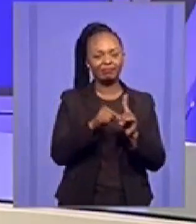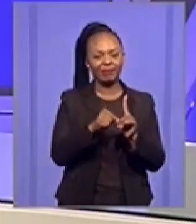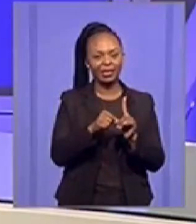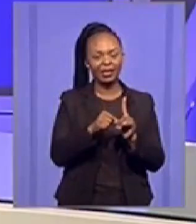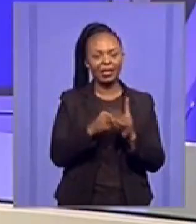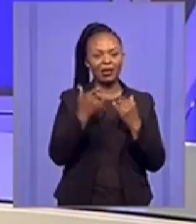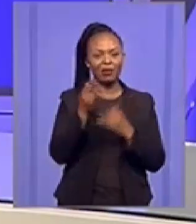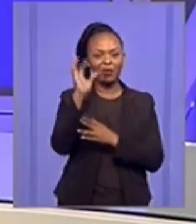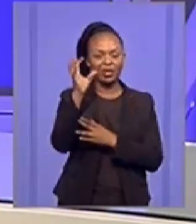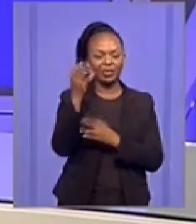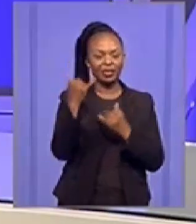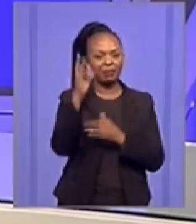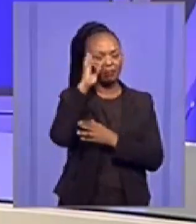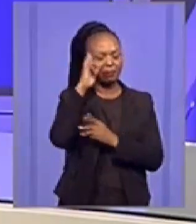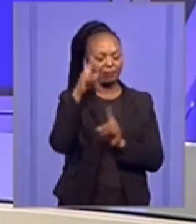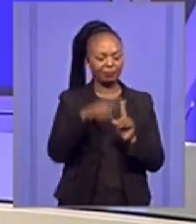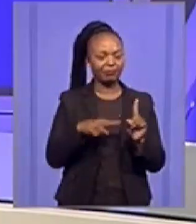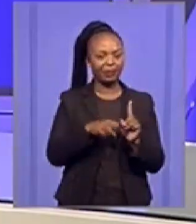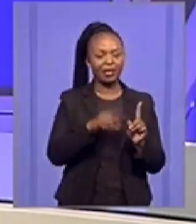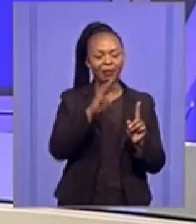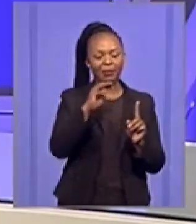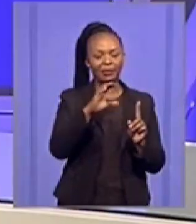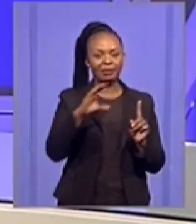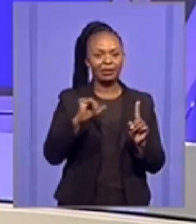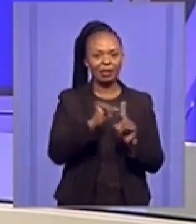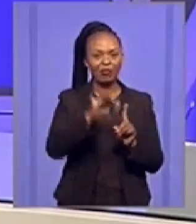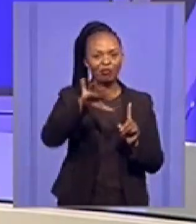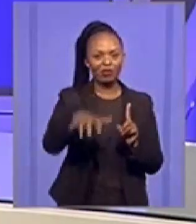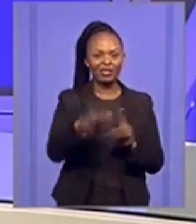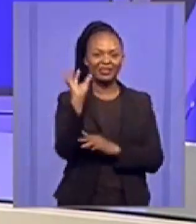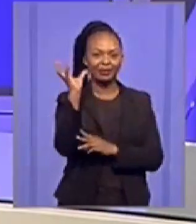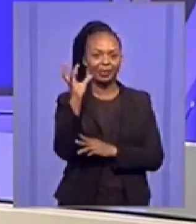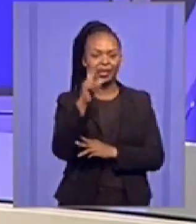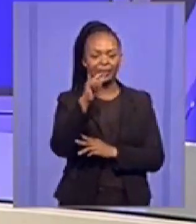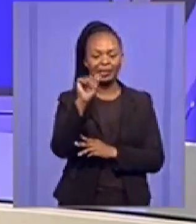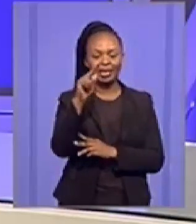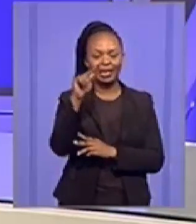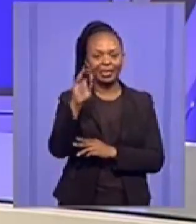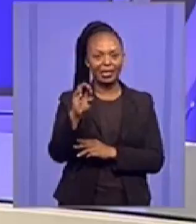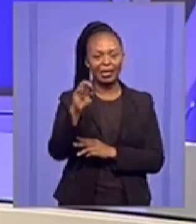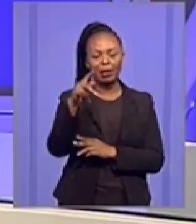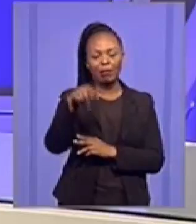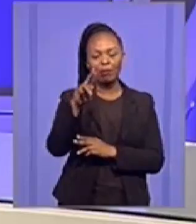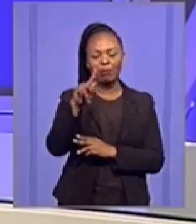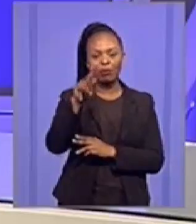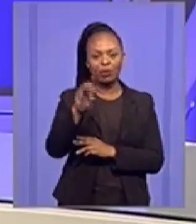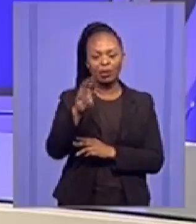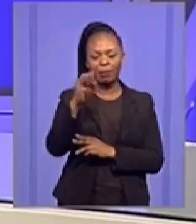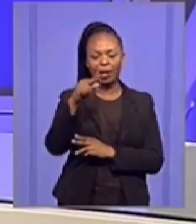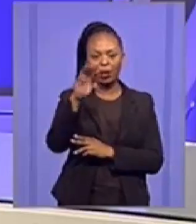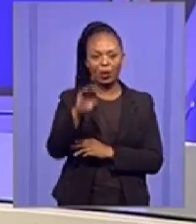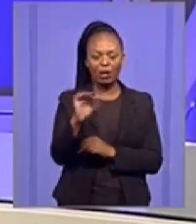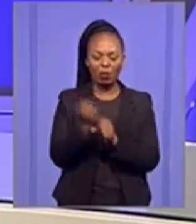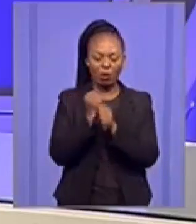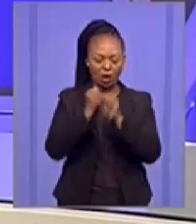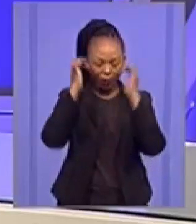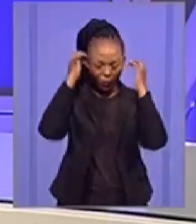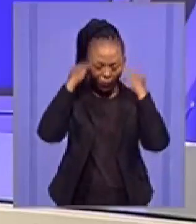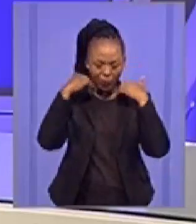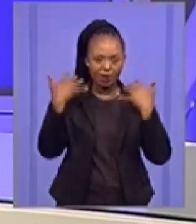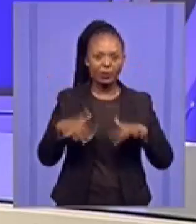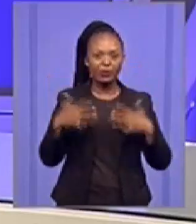tshwere mosebetsi wa ho hopola letona la mmuso wa province la thuto Tate Magwe ya sebeletseng province ena ka boitelo bo boholo ho latela diphetho